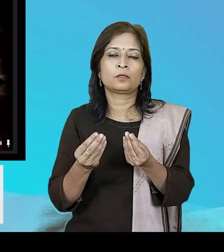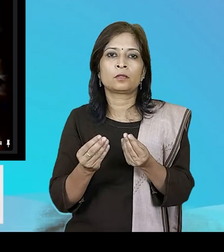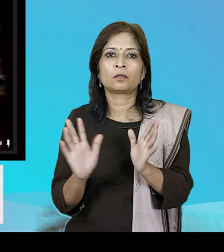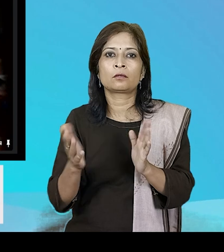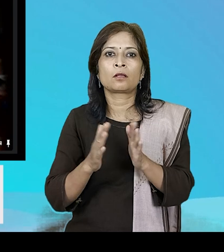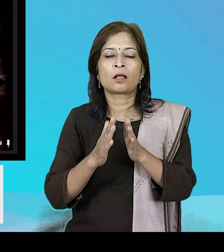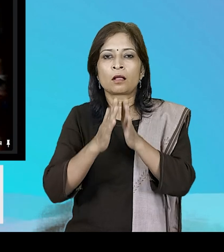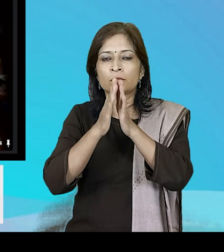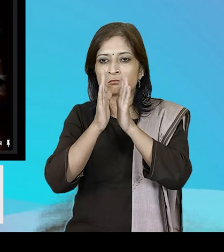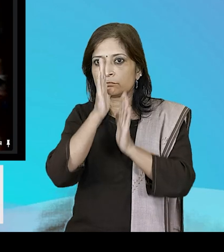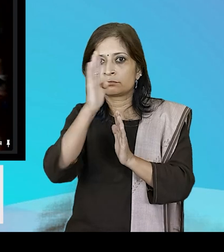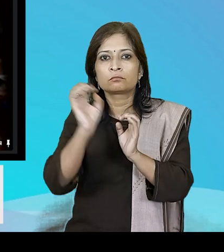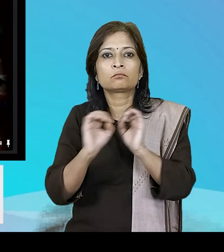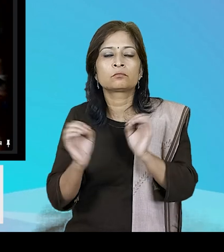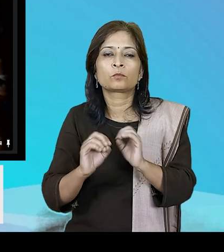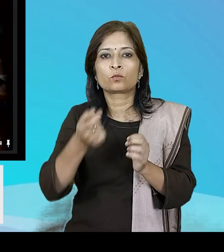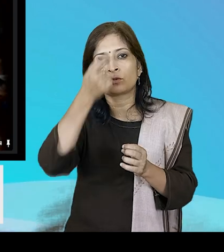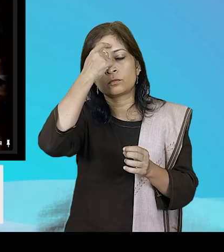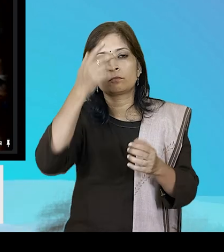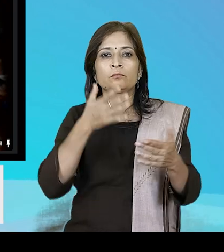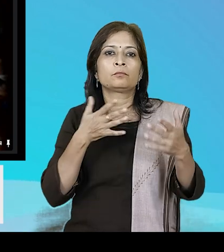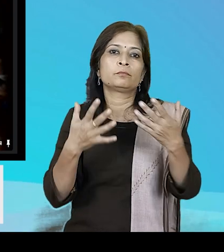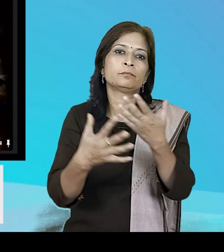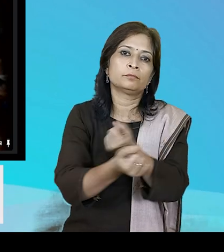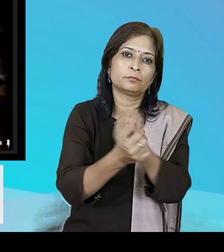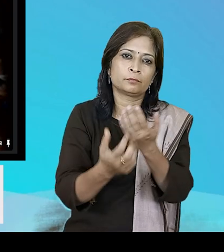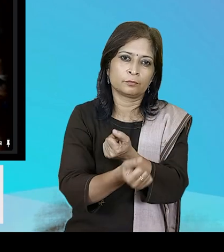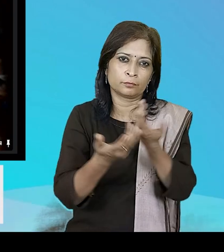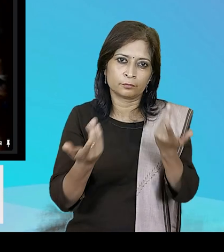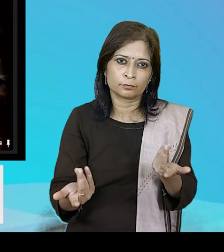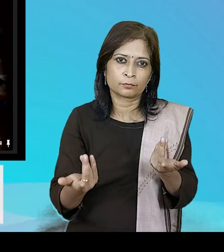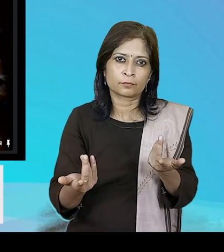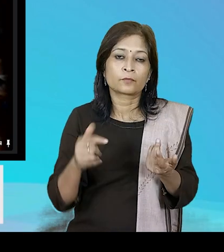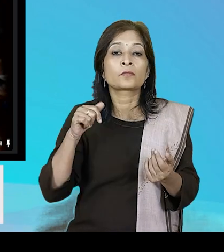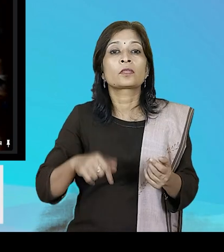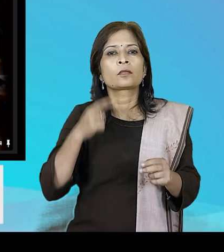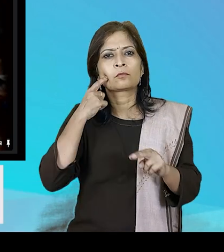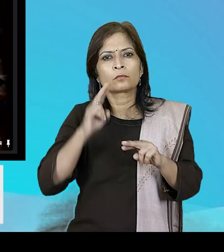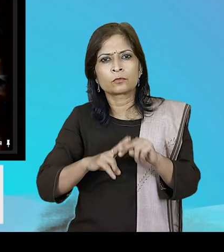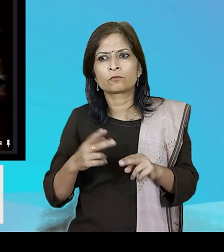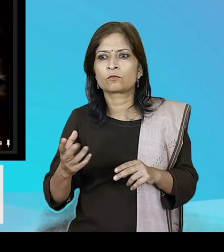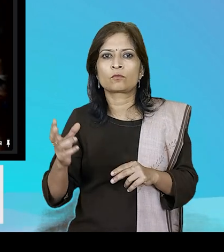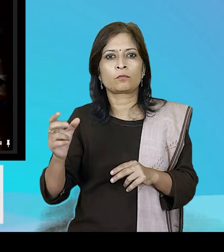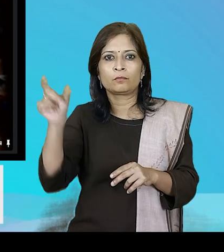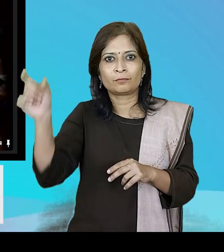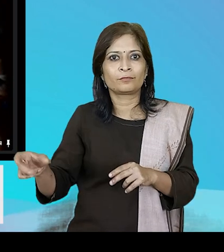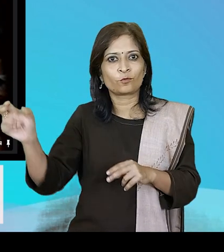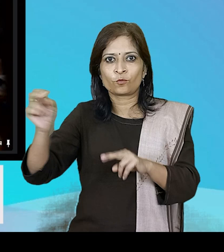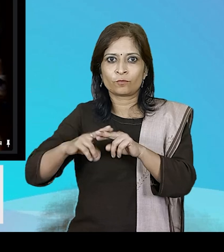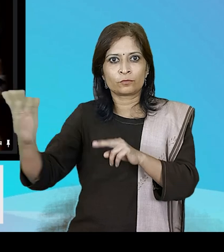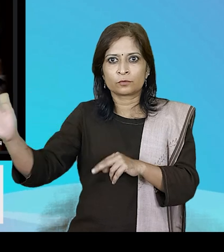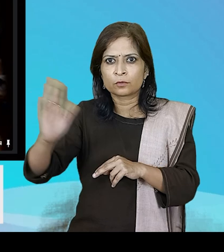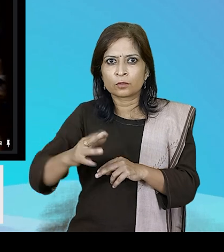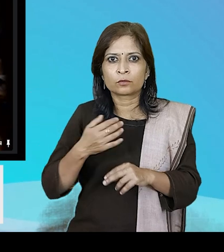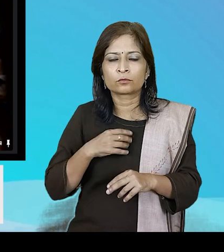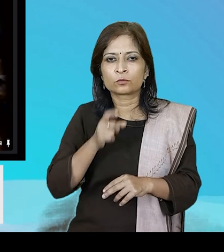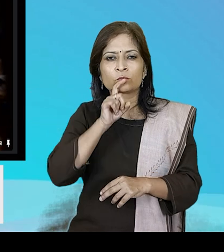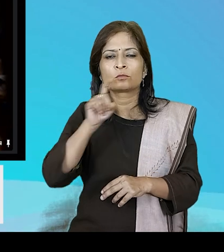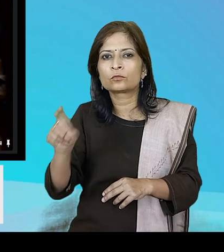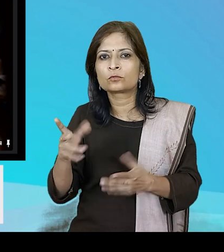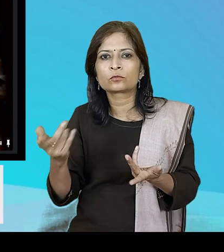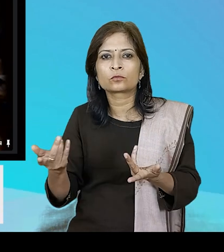is resulting in the applicant completely being unaware when they visit our office and they ask,